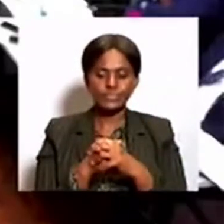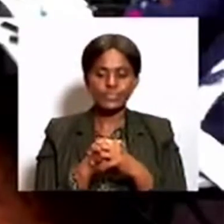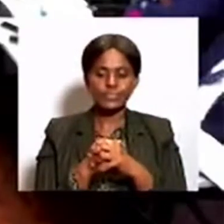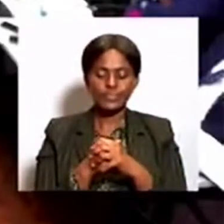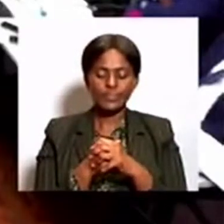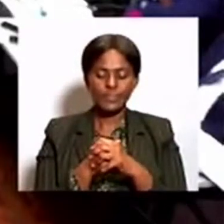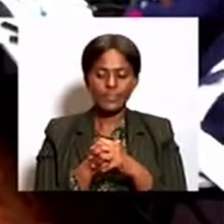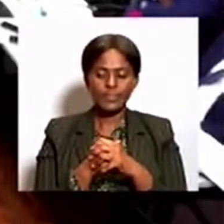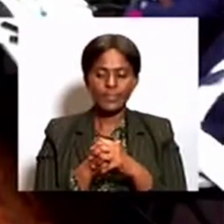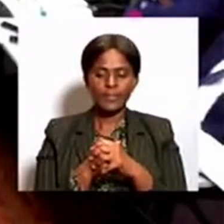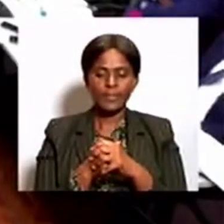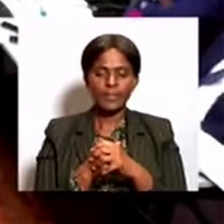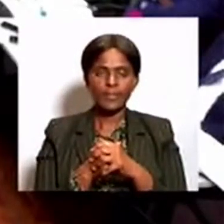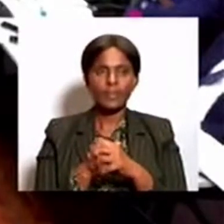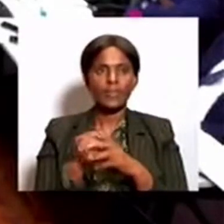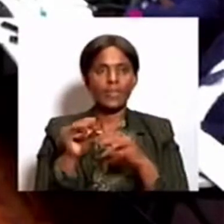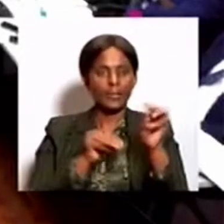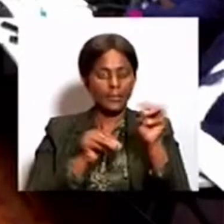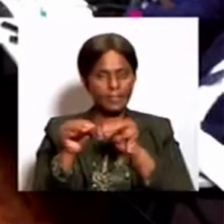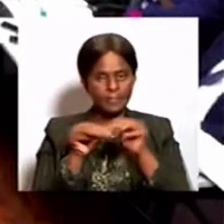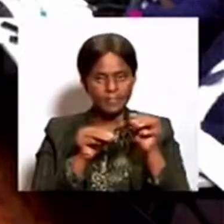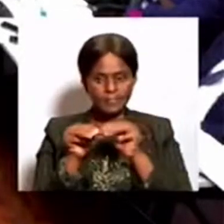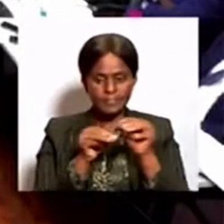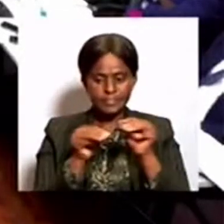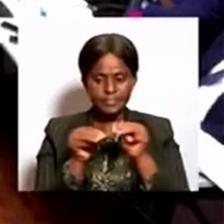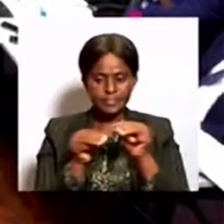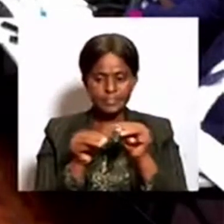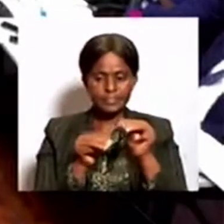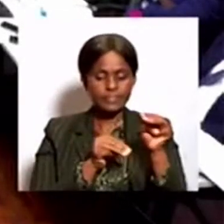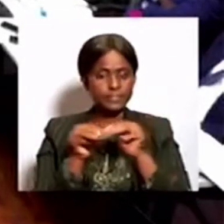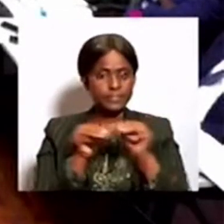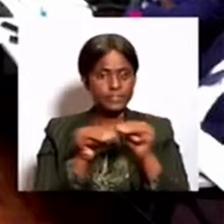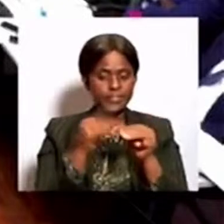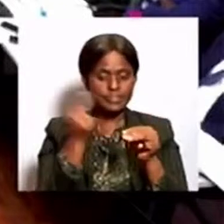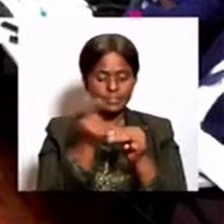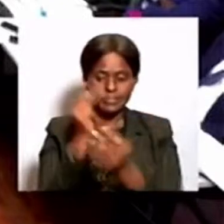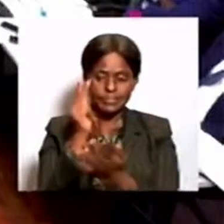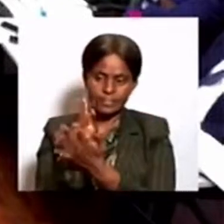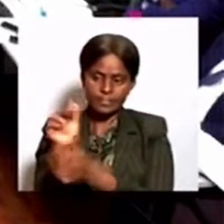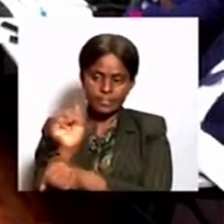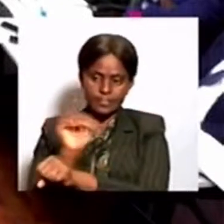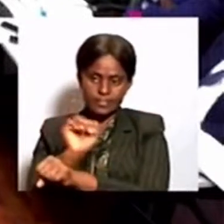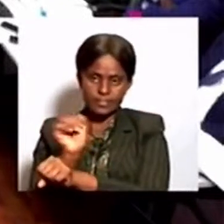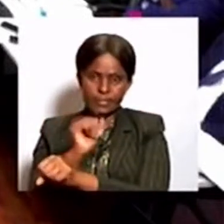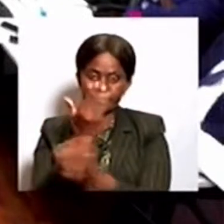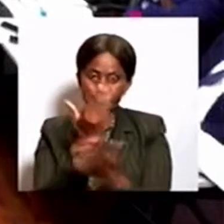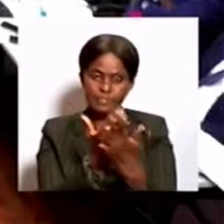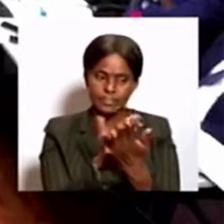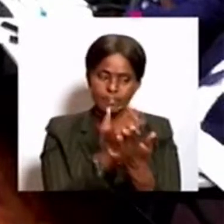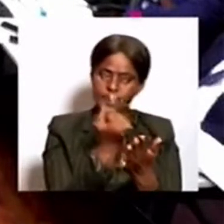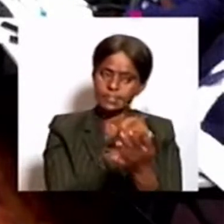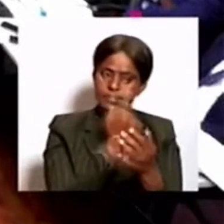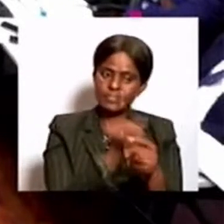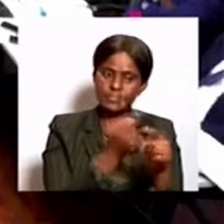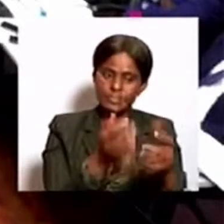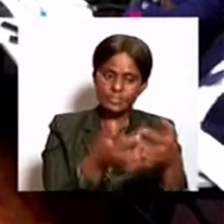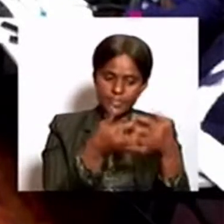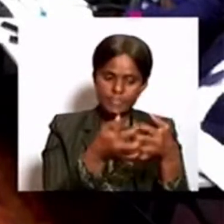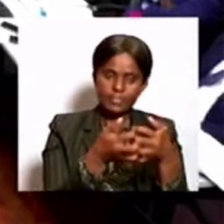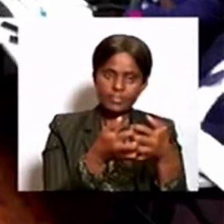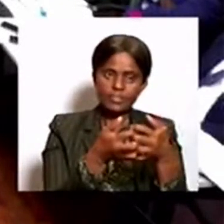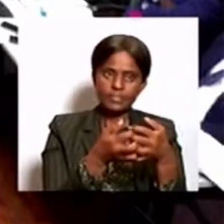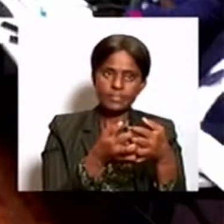The sitting by management on to park the vehicle was a recommendation from engineering based on the